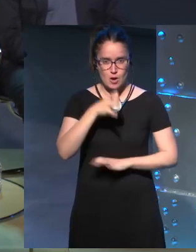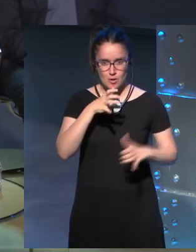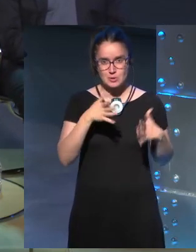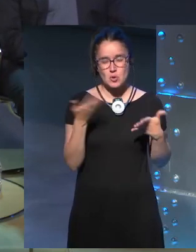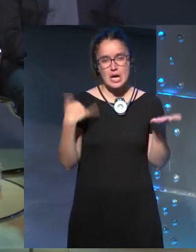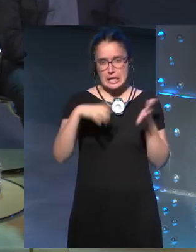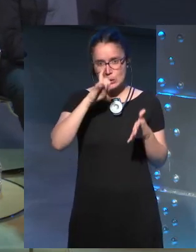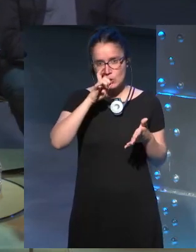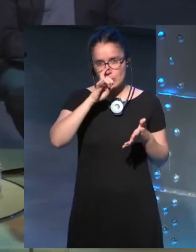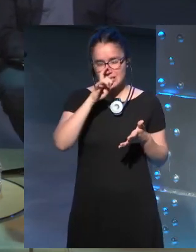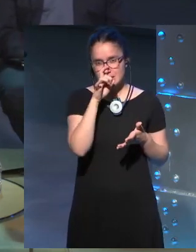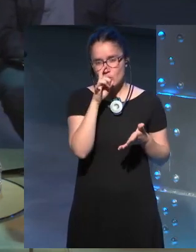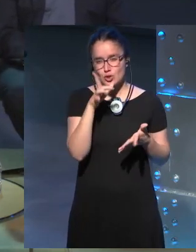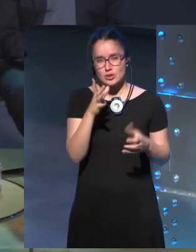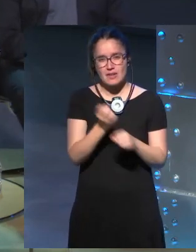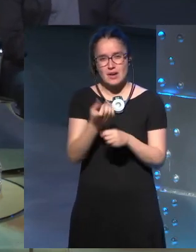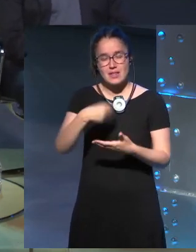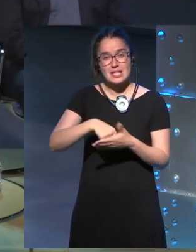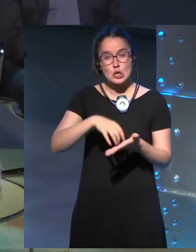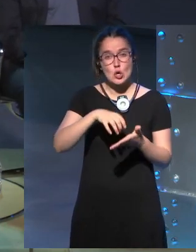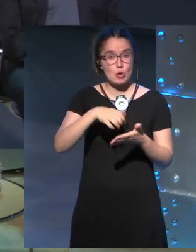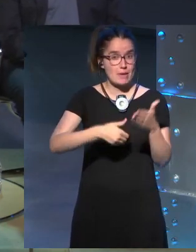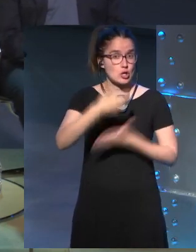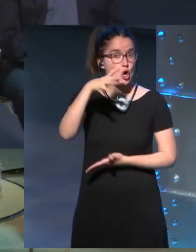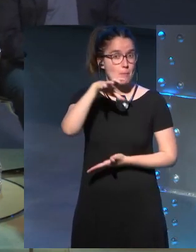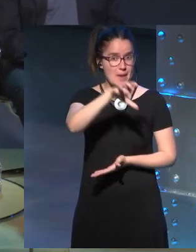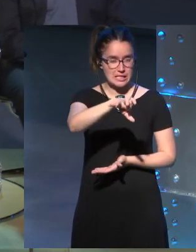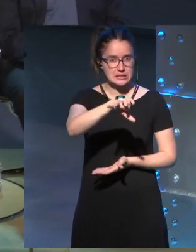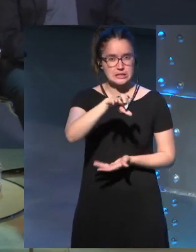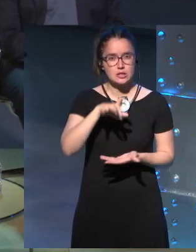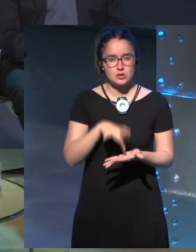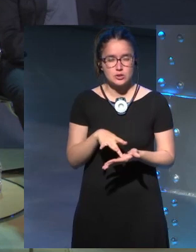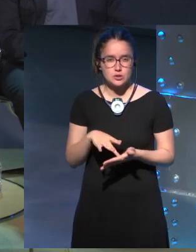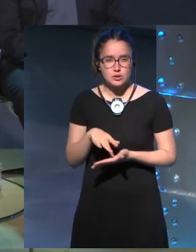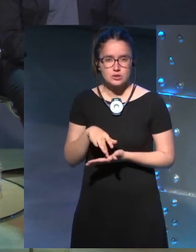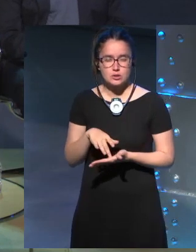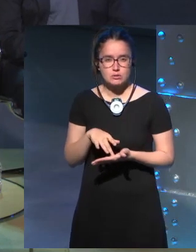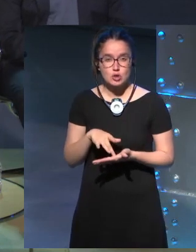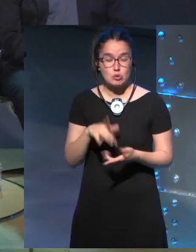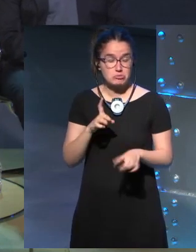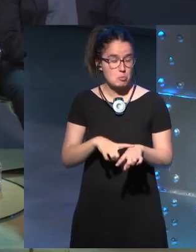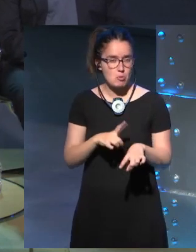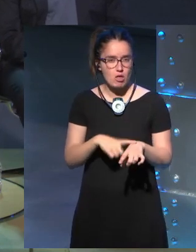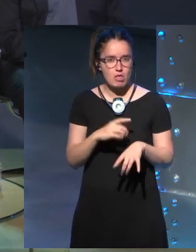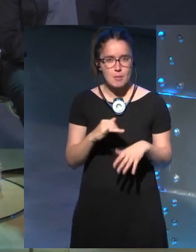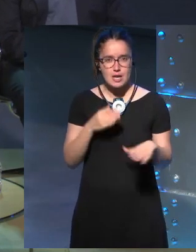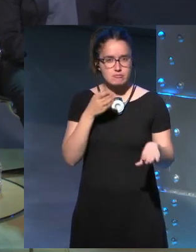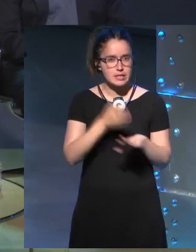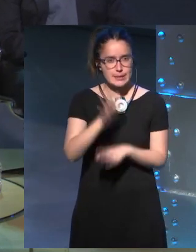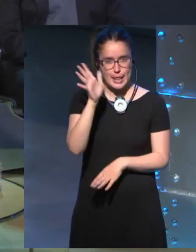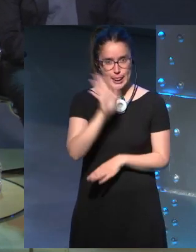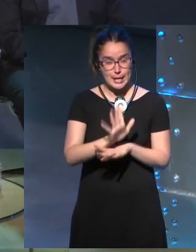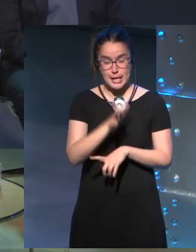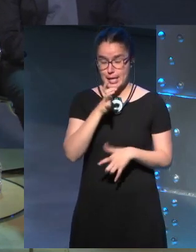I mean, football is... it makes me be very, very, very rude. When I worked in El País, I had